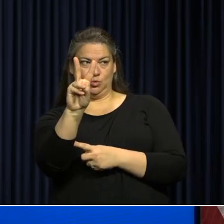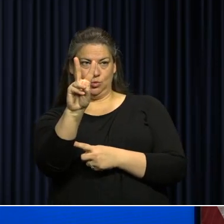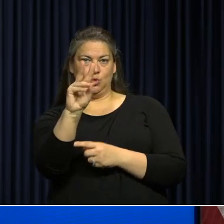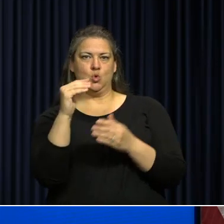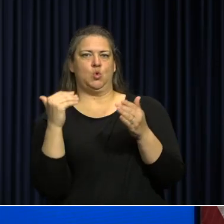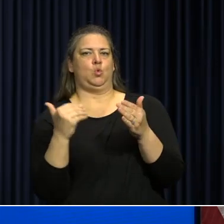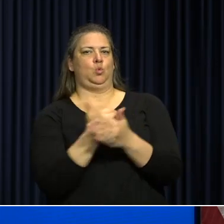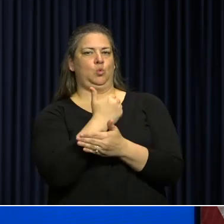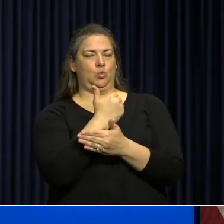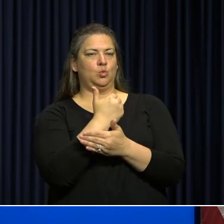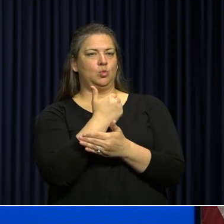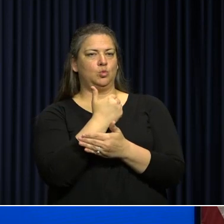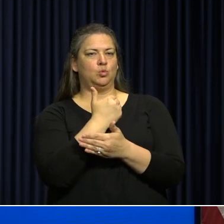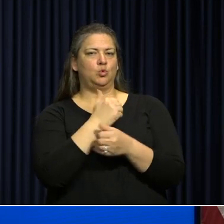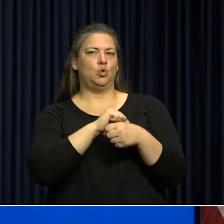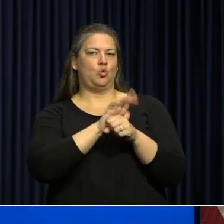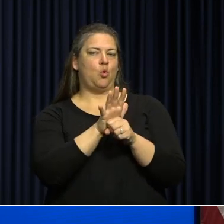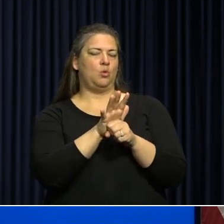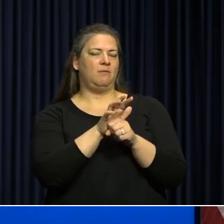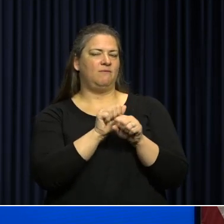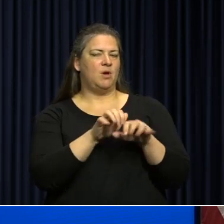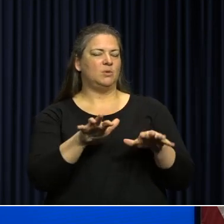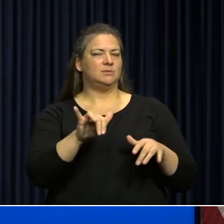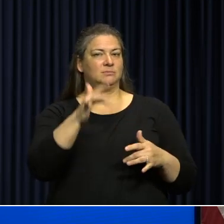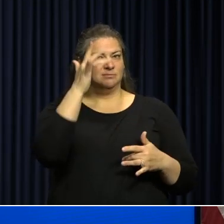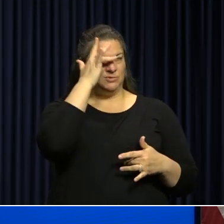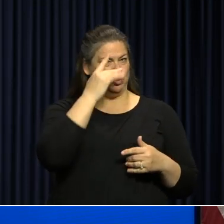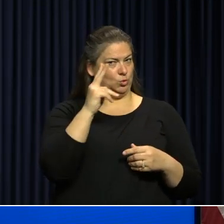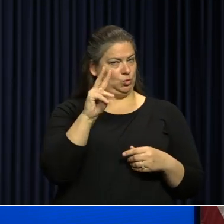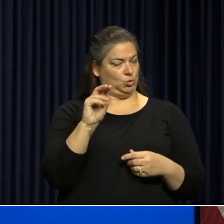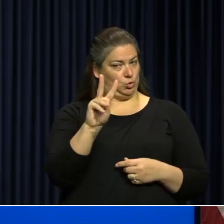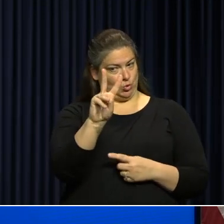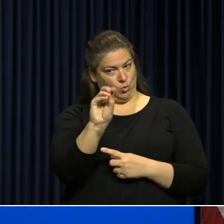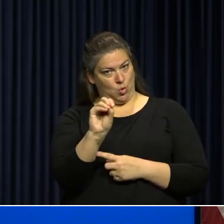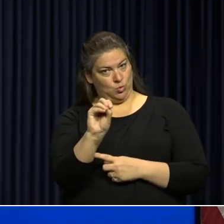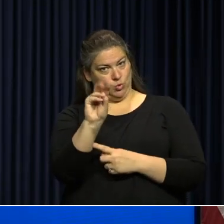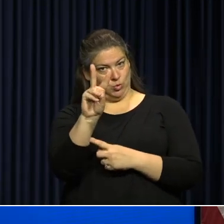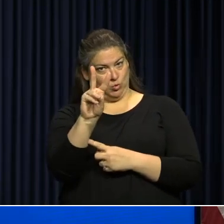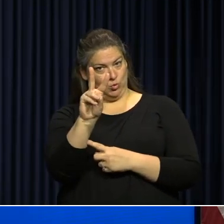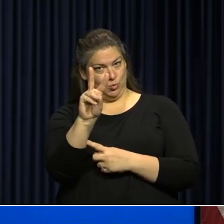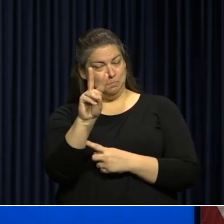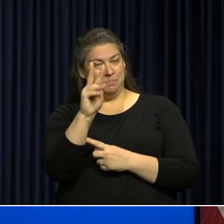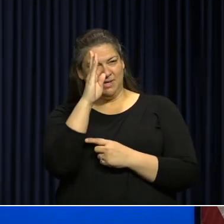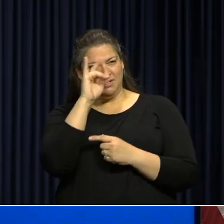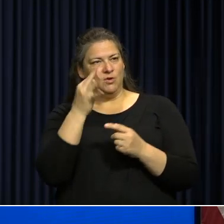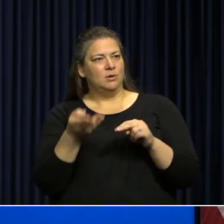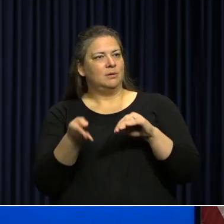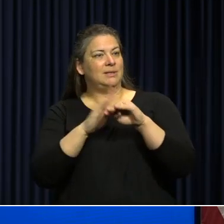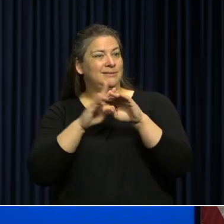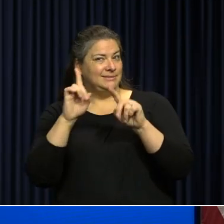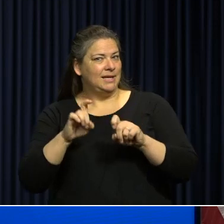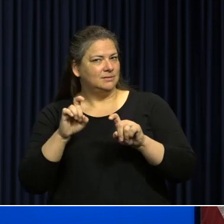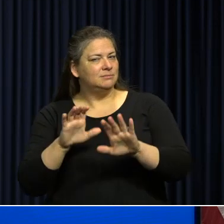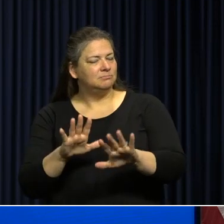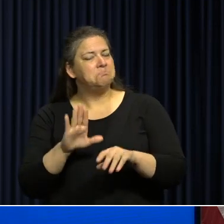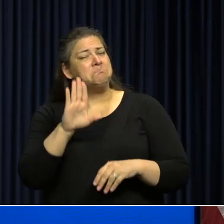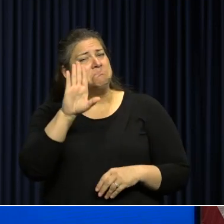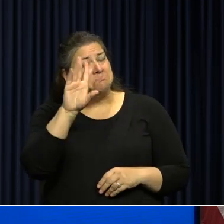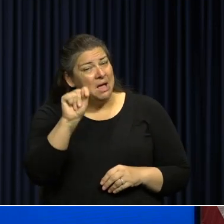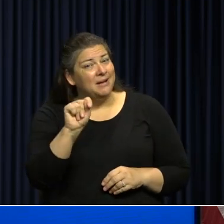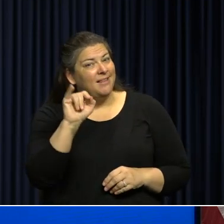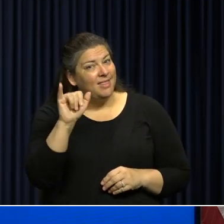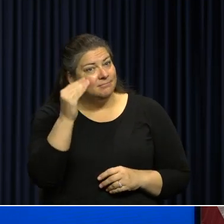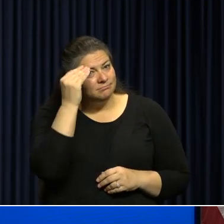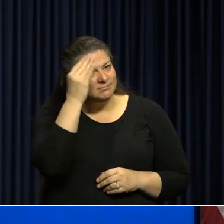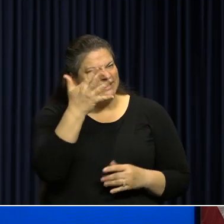new cases of the coronavirus. Now we have those 202 with expanded testing, but it tells you that it